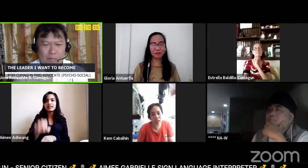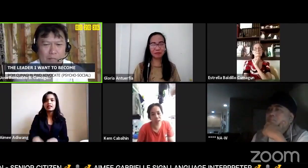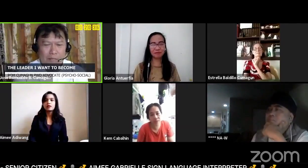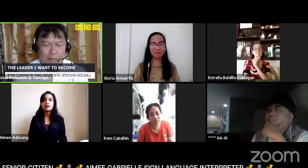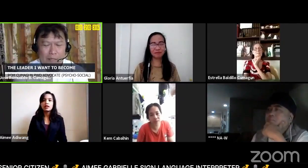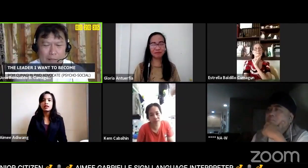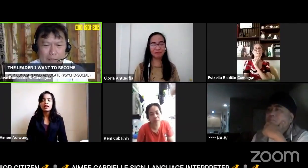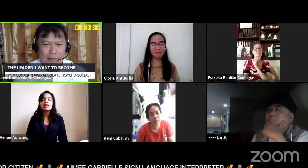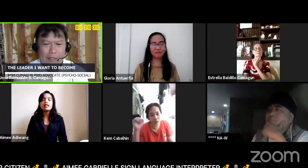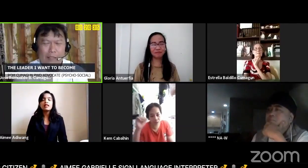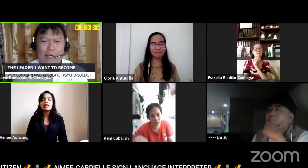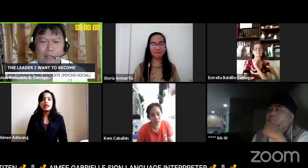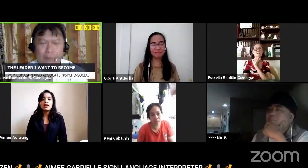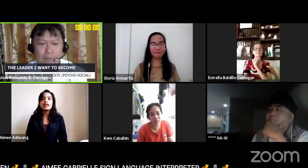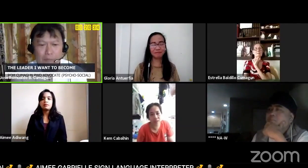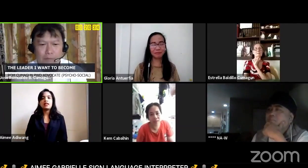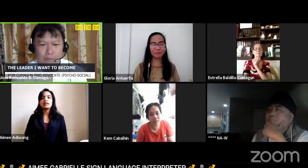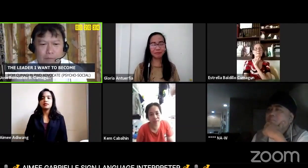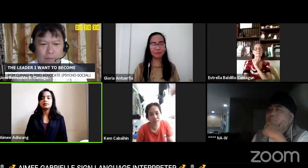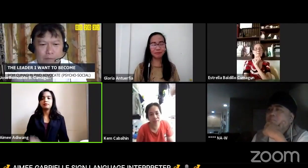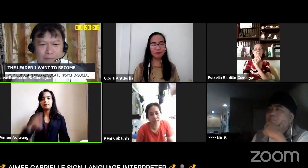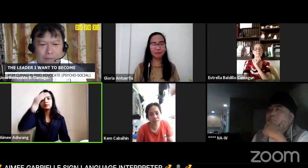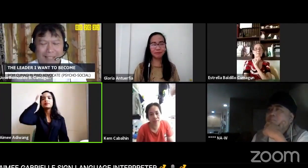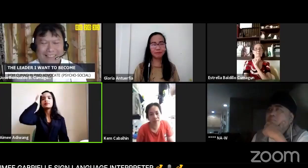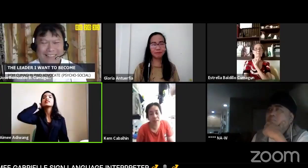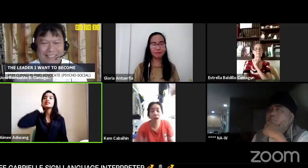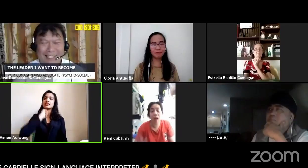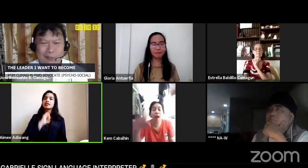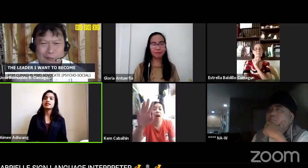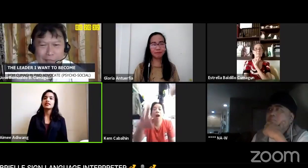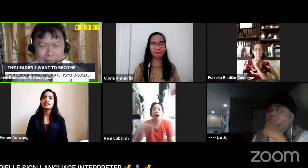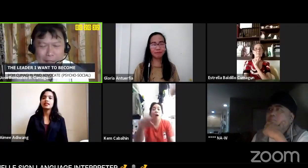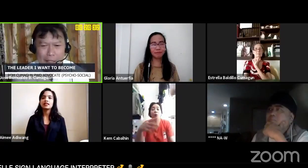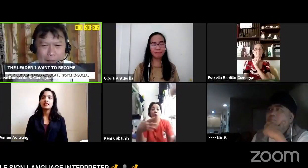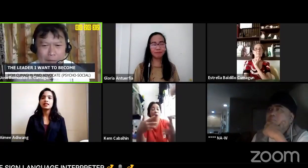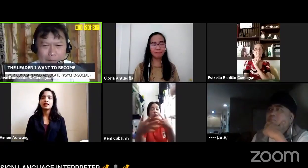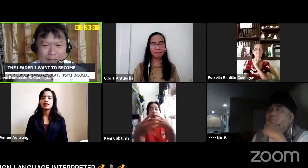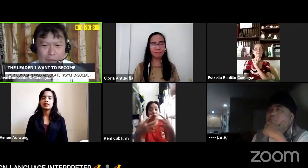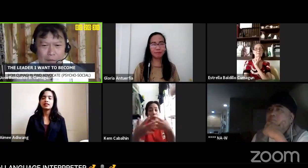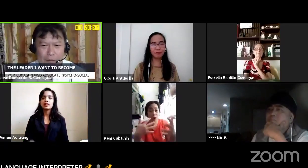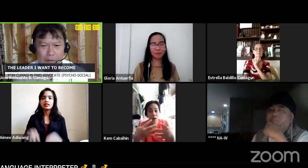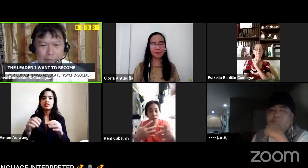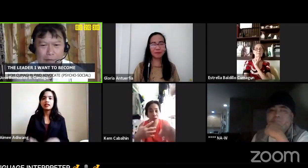um, okay. Can be. Yeah. Thank you, Kem.